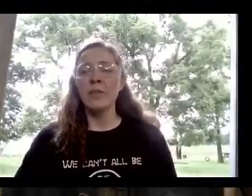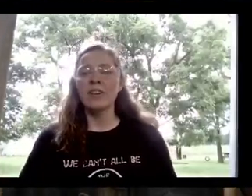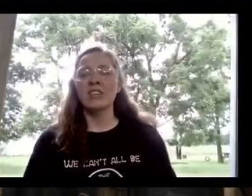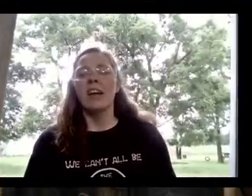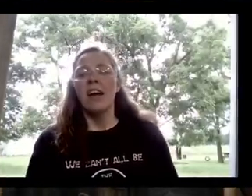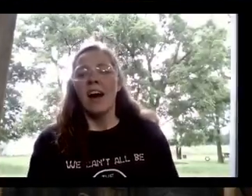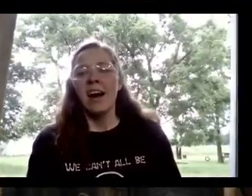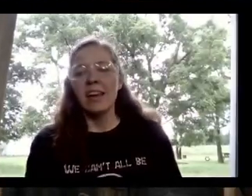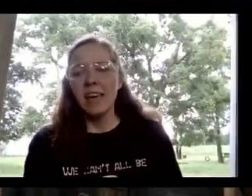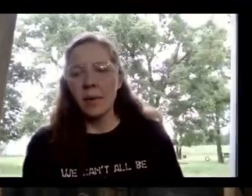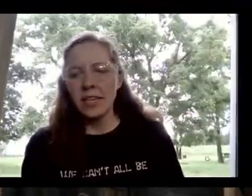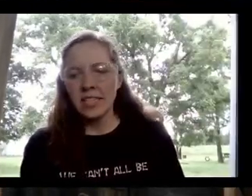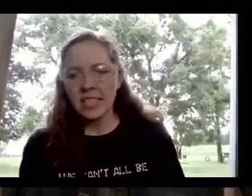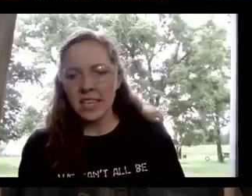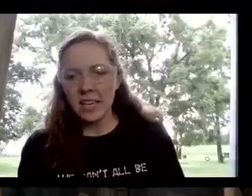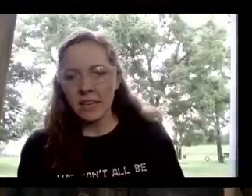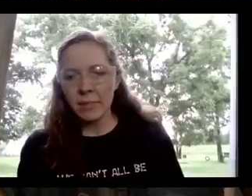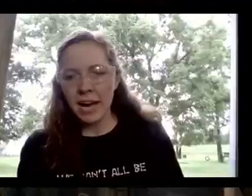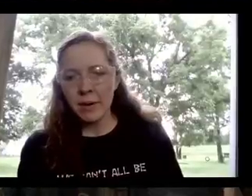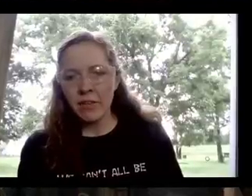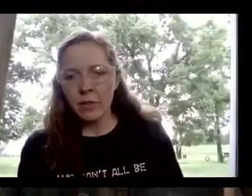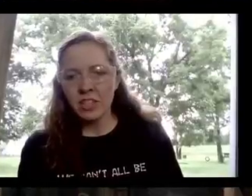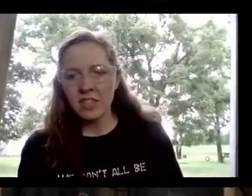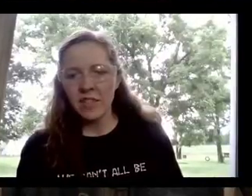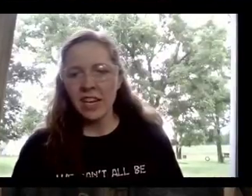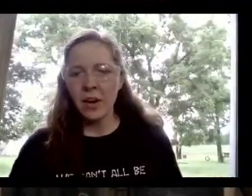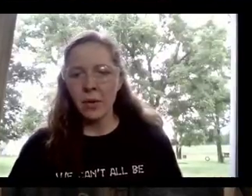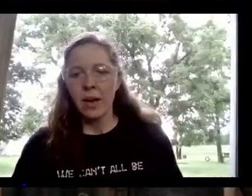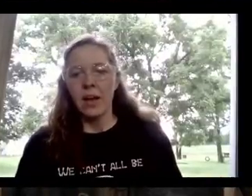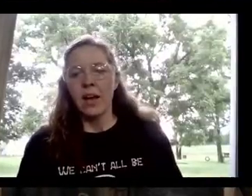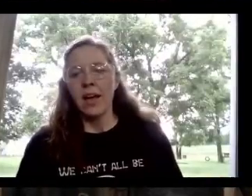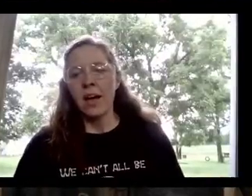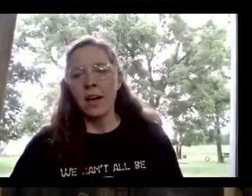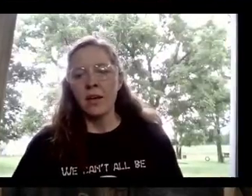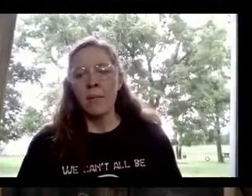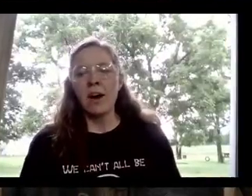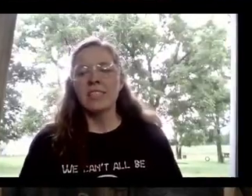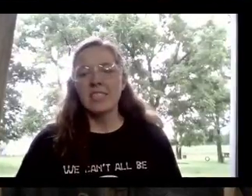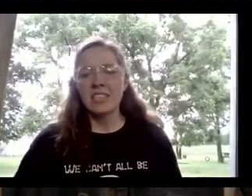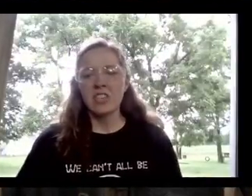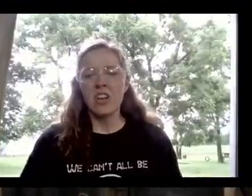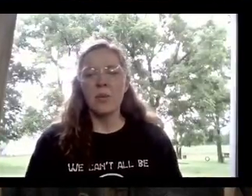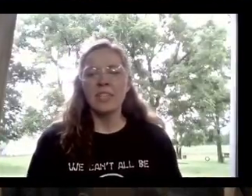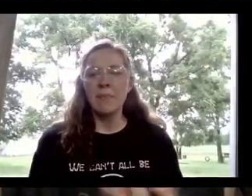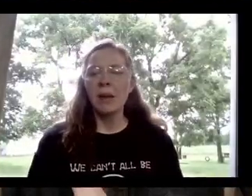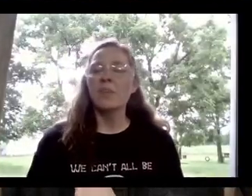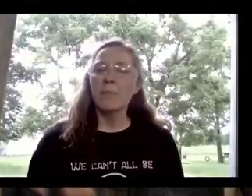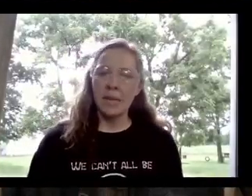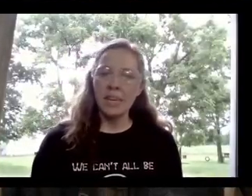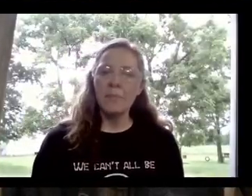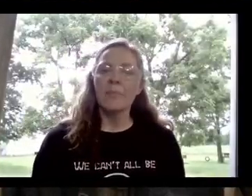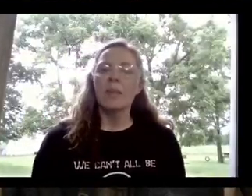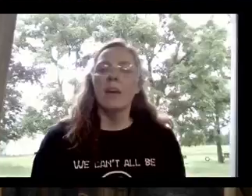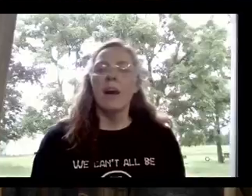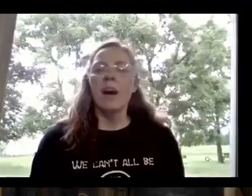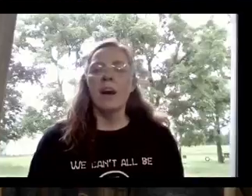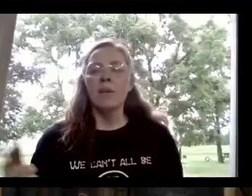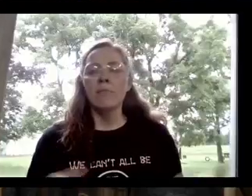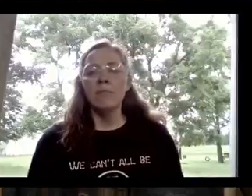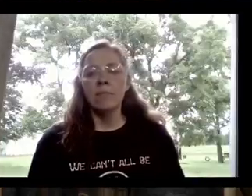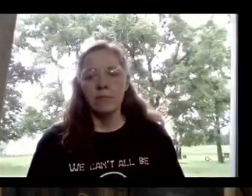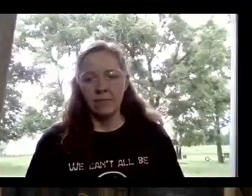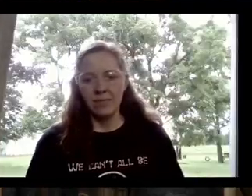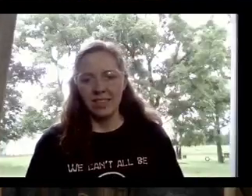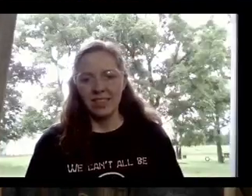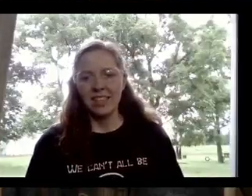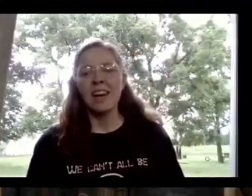What the forge? We did see Black Bear Forge's video about his decision on what to make with the billet. Yeah, that's